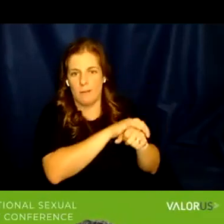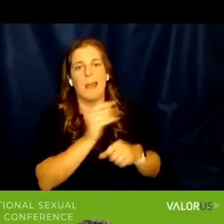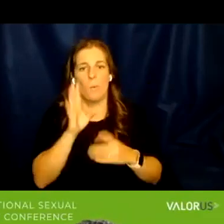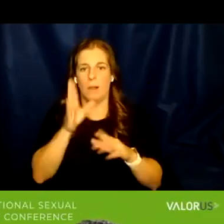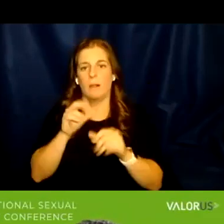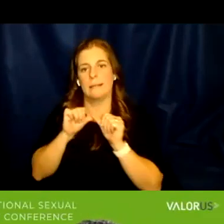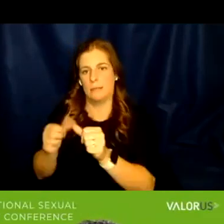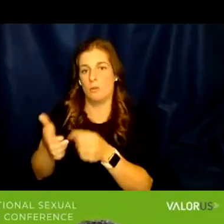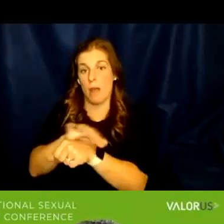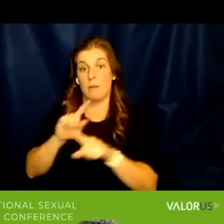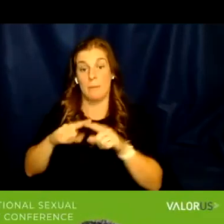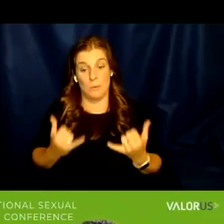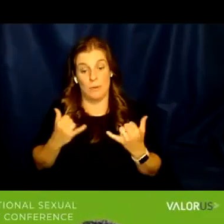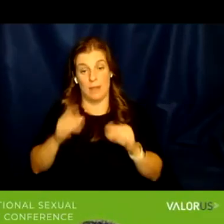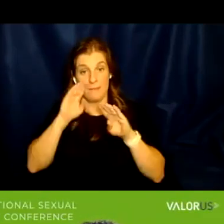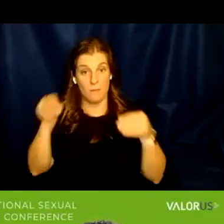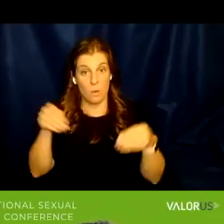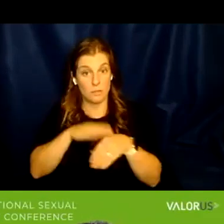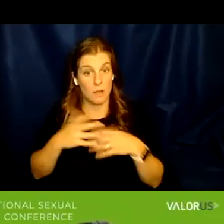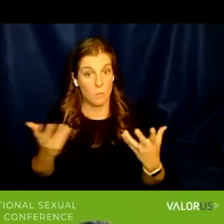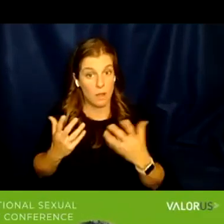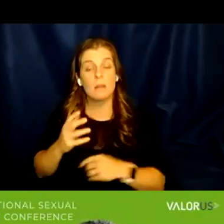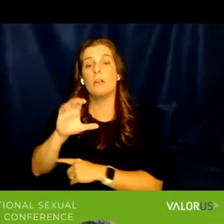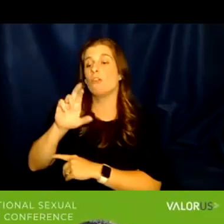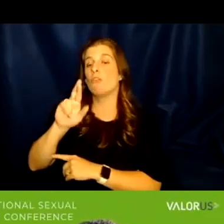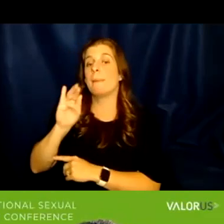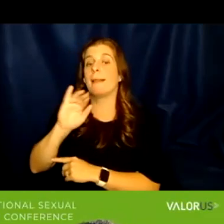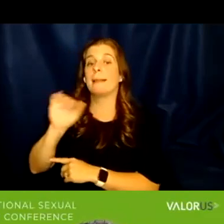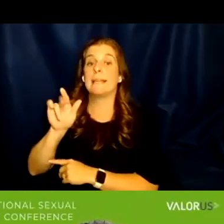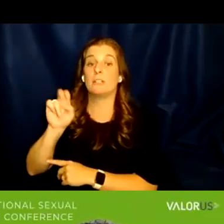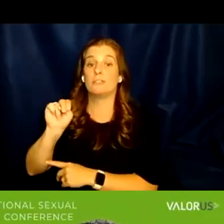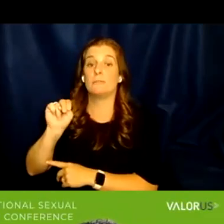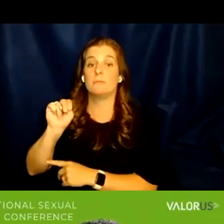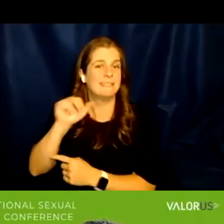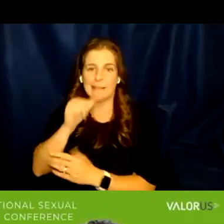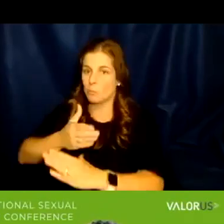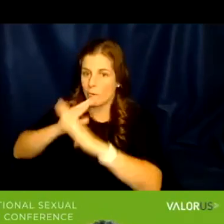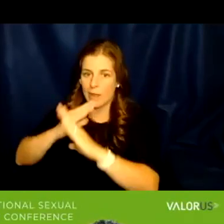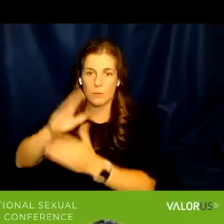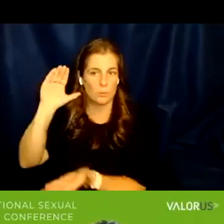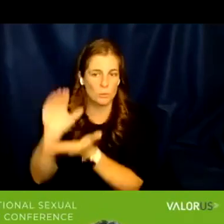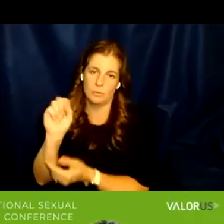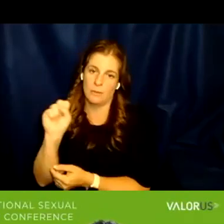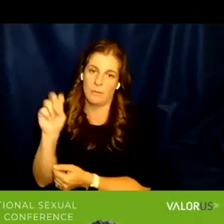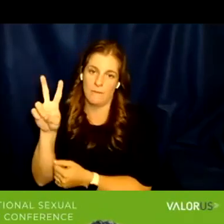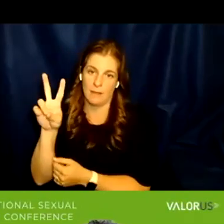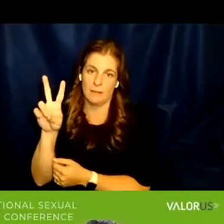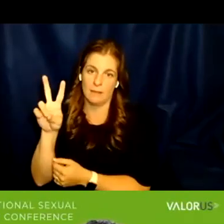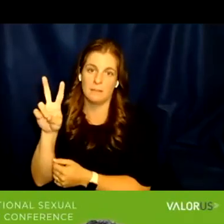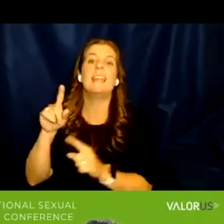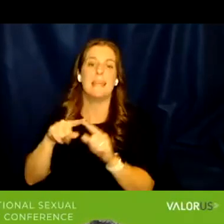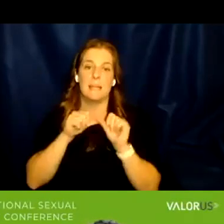focus on today is the fact that criminalization not only doesn't prevent or reduce sexual violence, it perpetrates